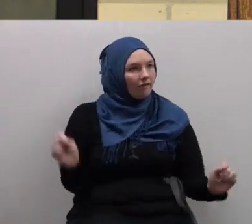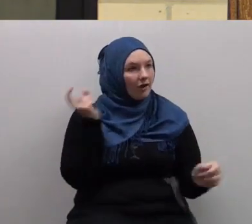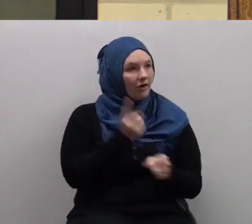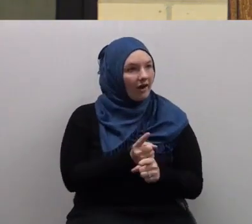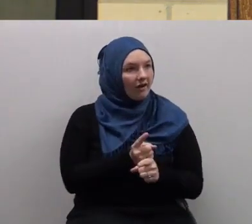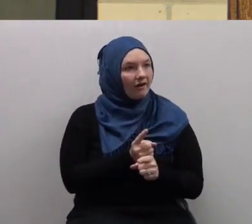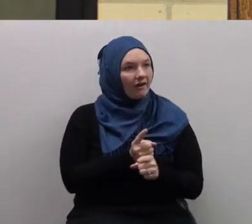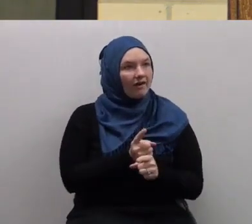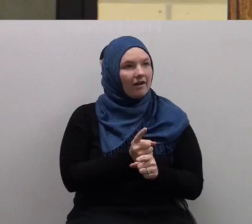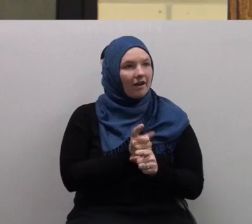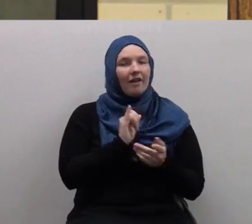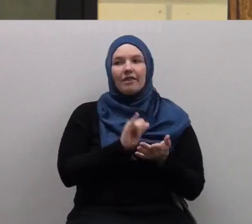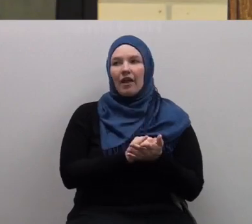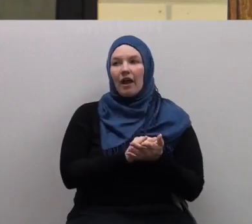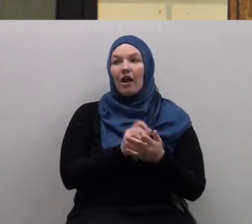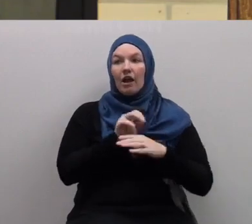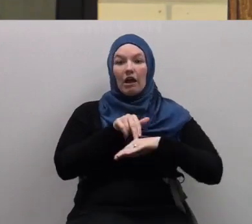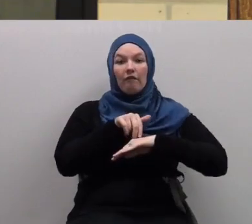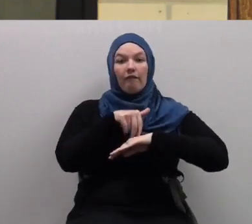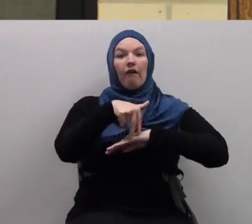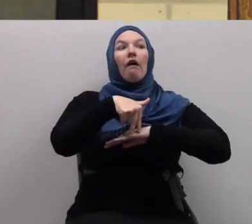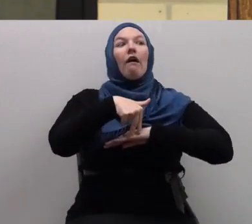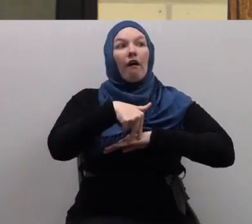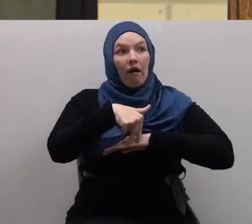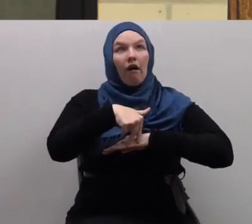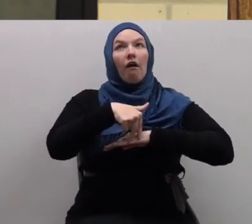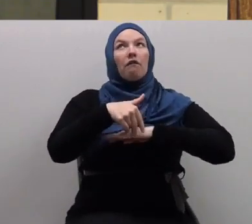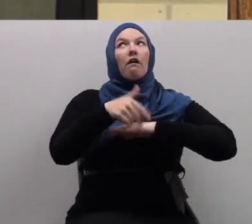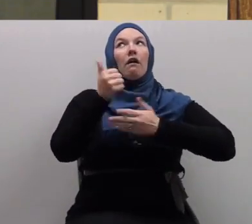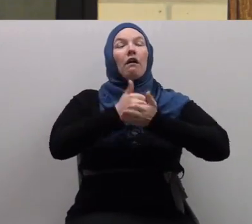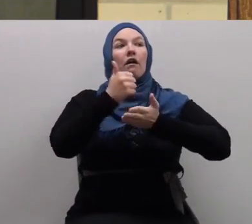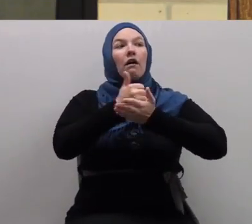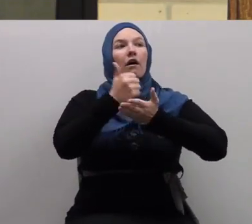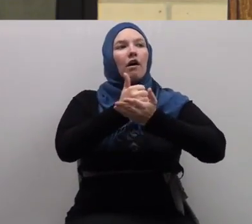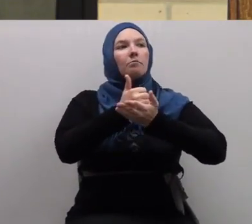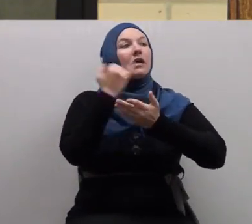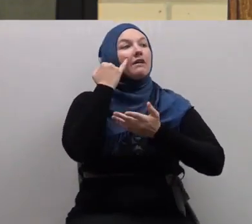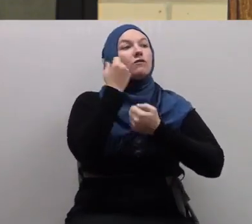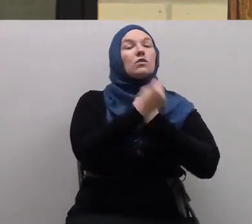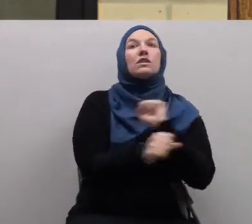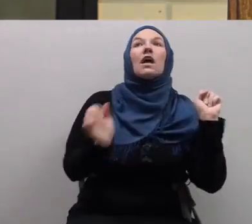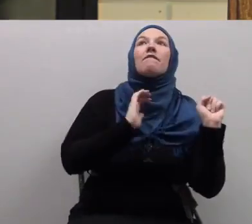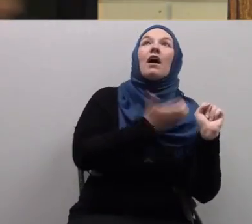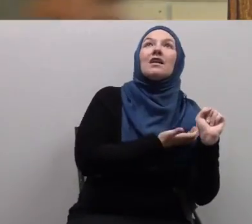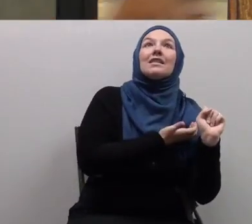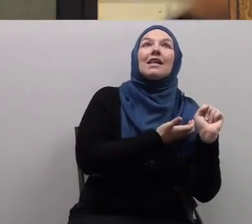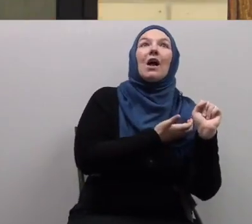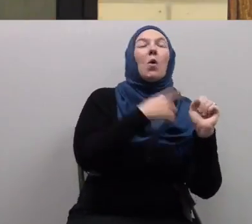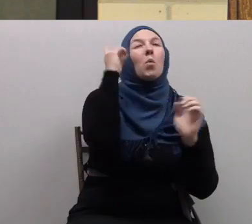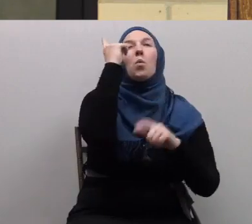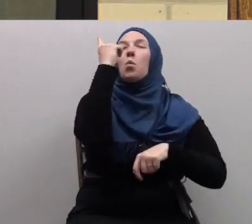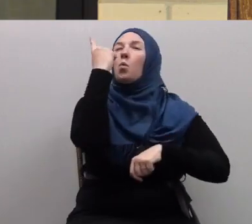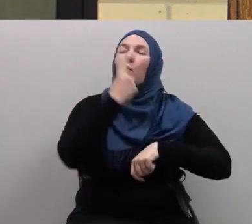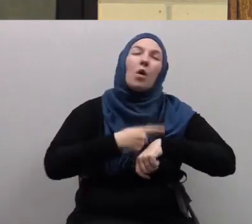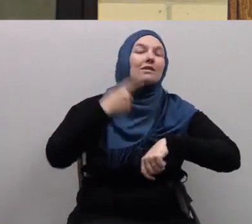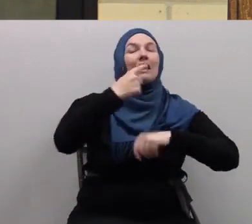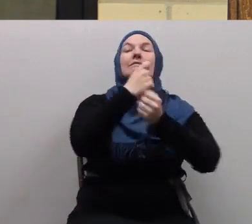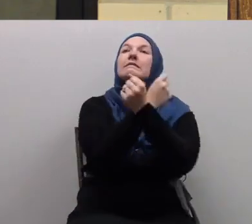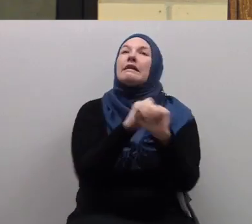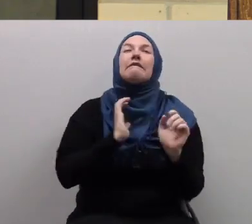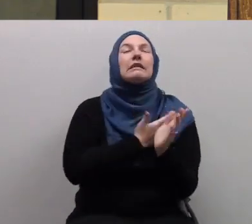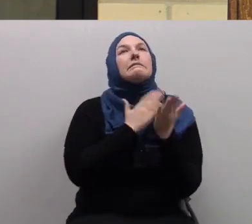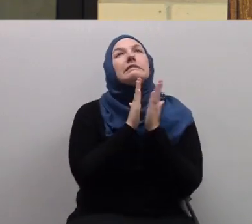So they earnestly pray to Allah, if you would only save us from this one